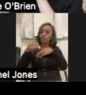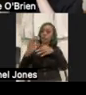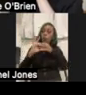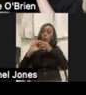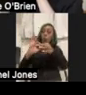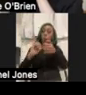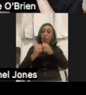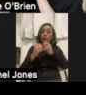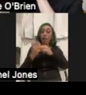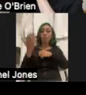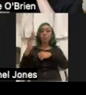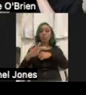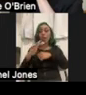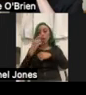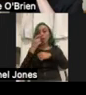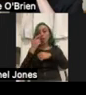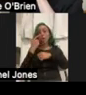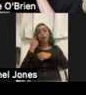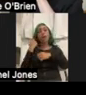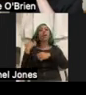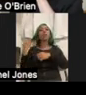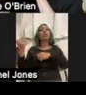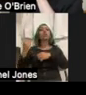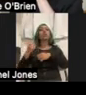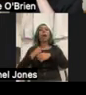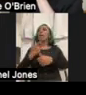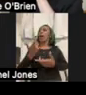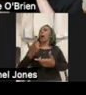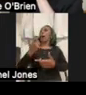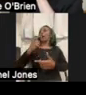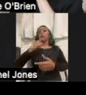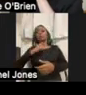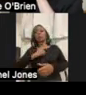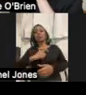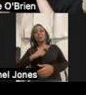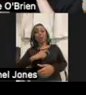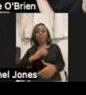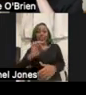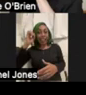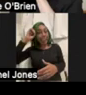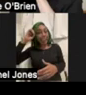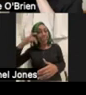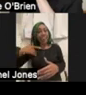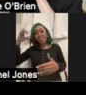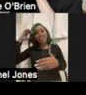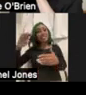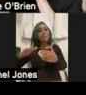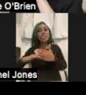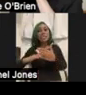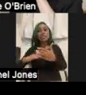from a position of no personal lived experience of long-term